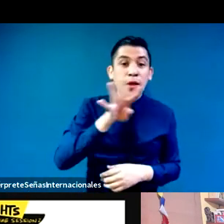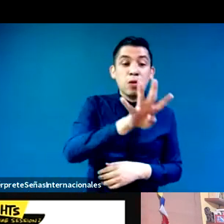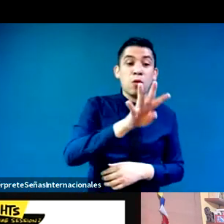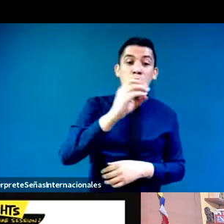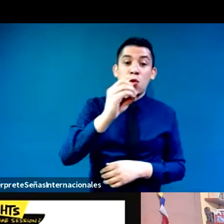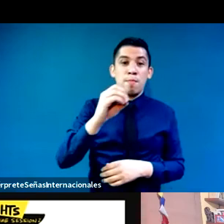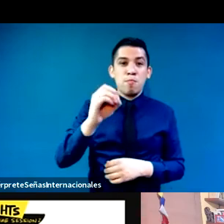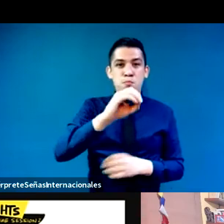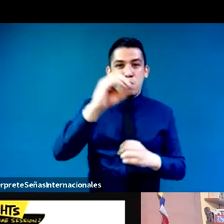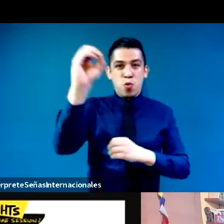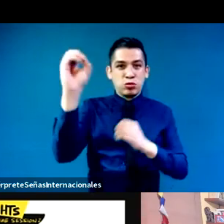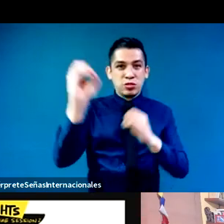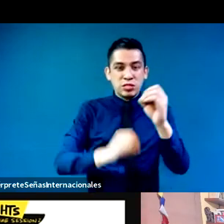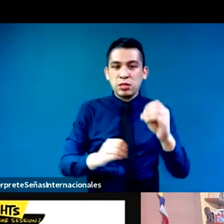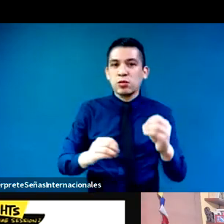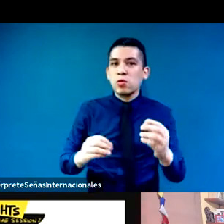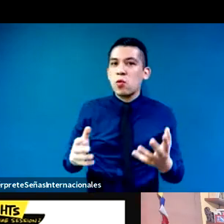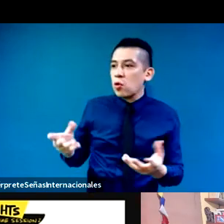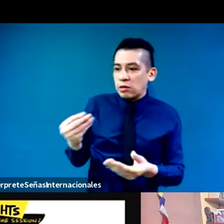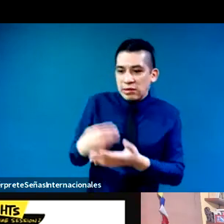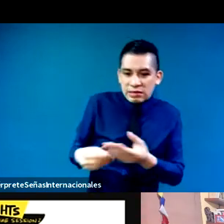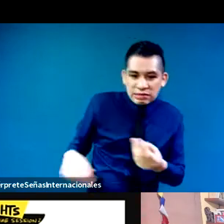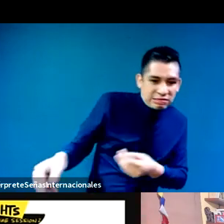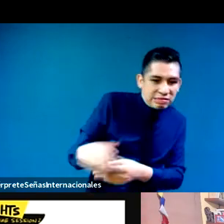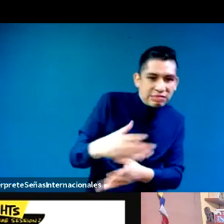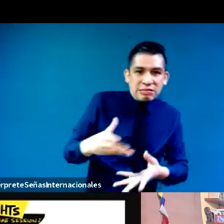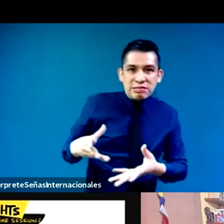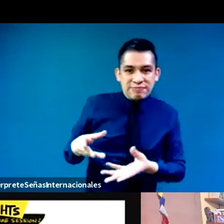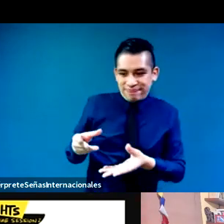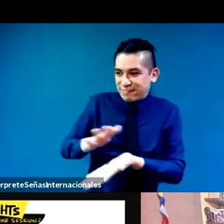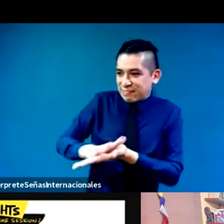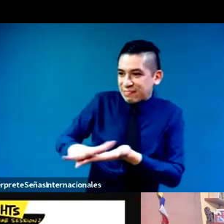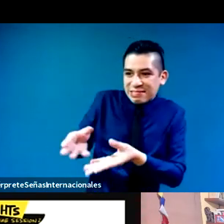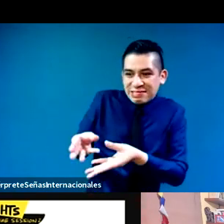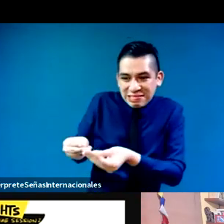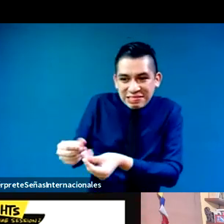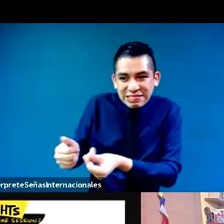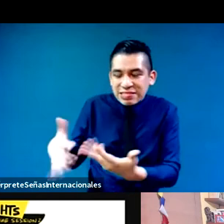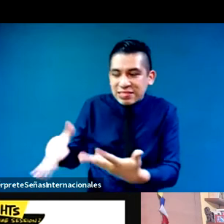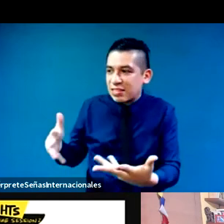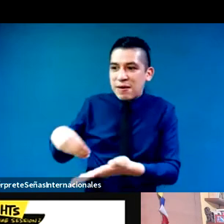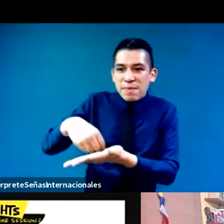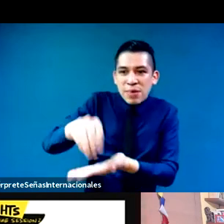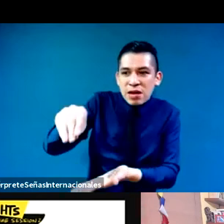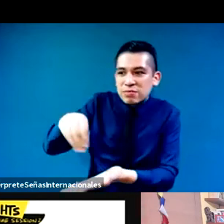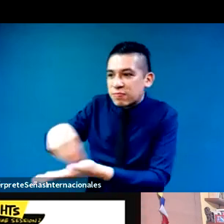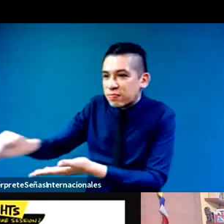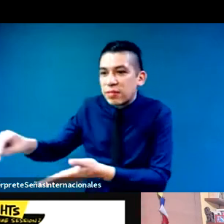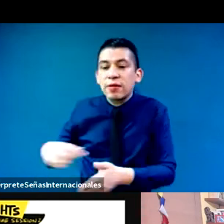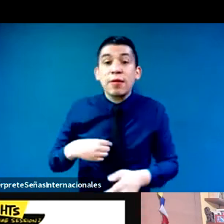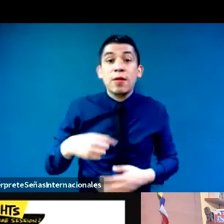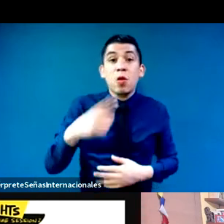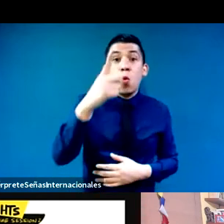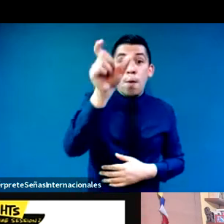Yet current political action and COVID-19 responses are falling short, or if I may say, even reversing women's and